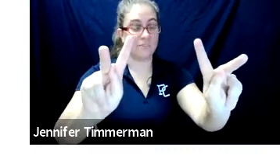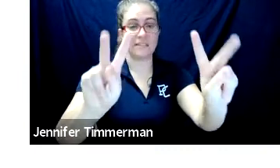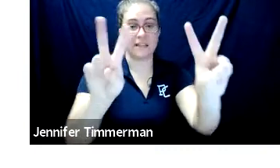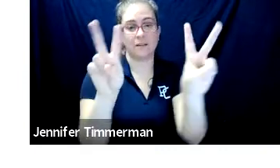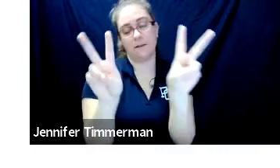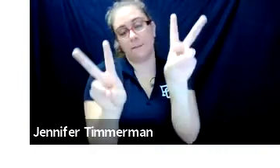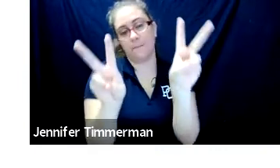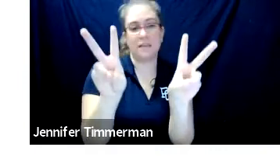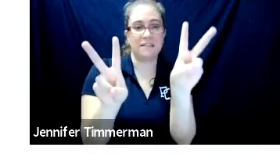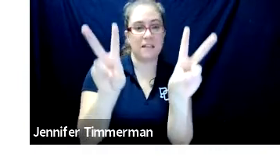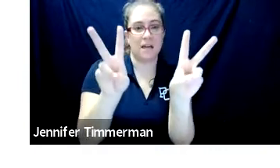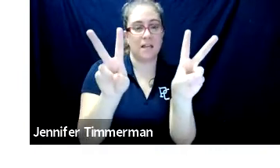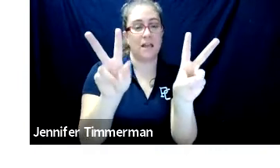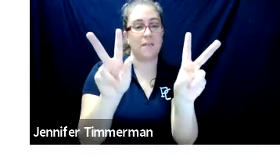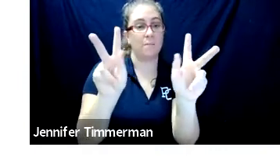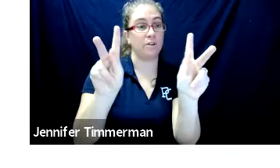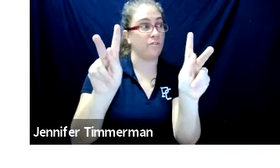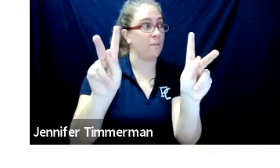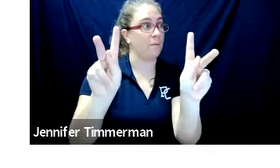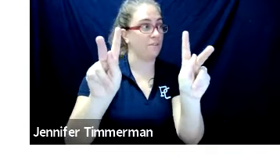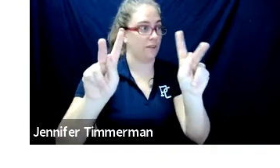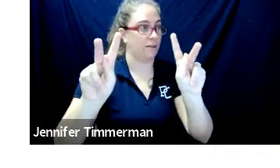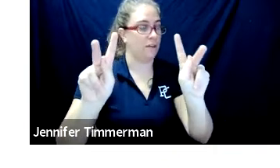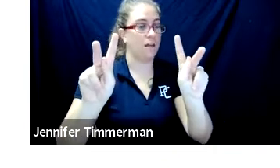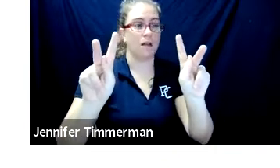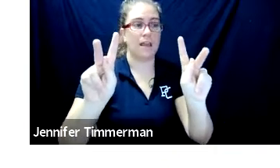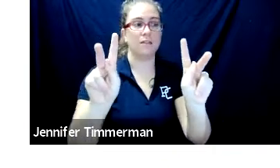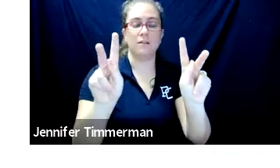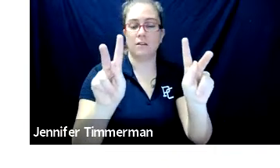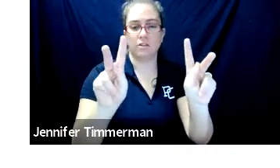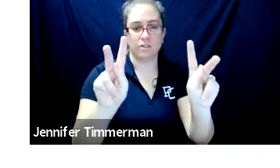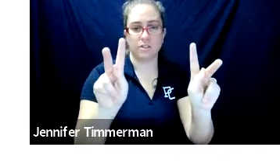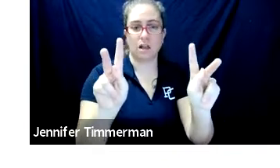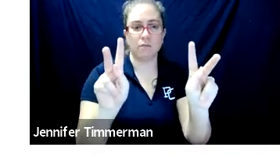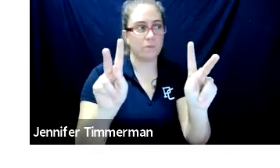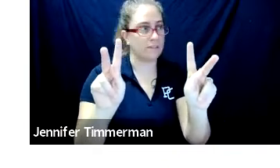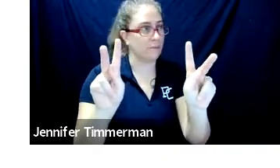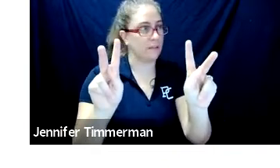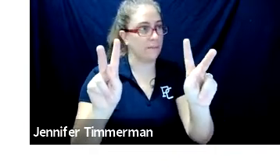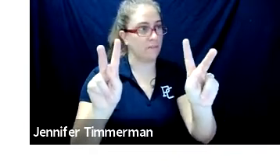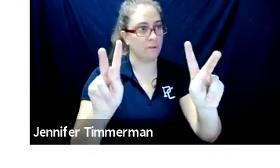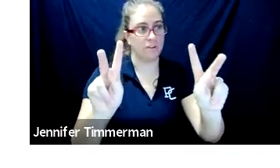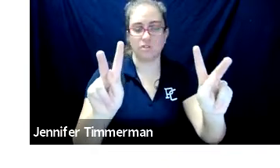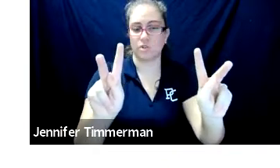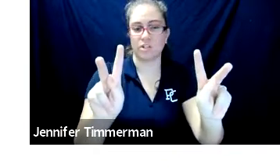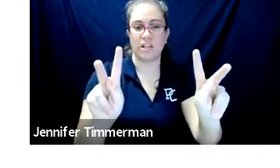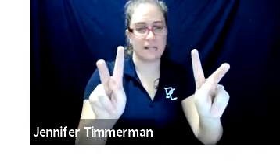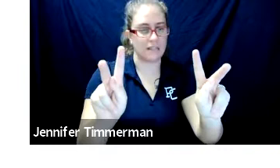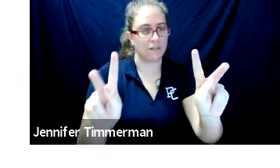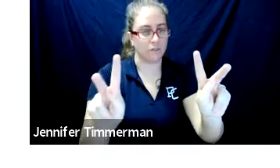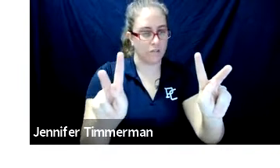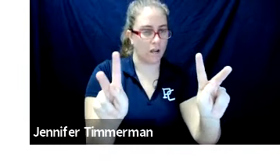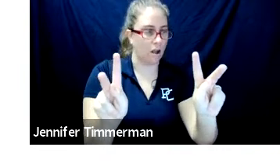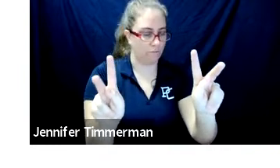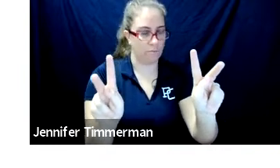good. This one's like peace sign, and then put your thumb in between. Again, just as comfortable as it can be for you. Don't stretch anything